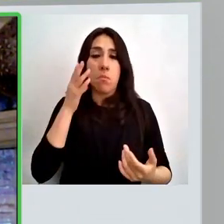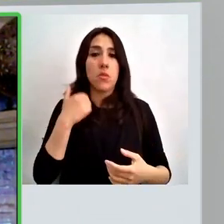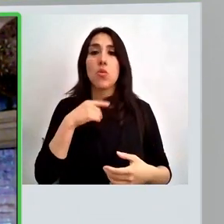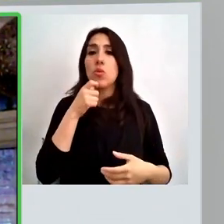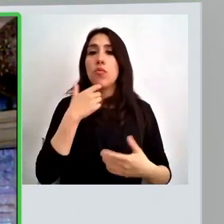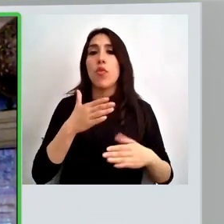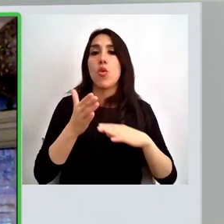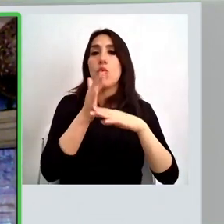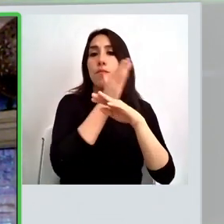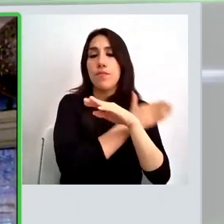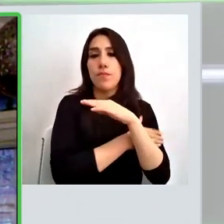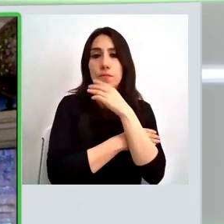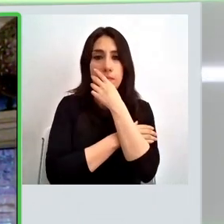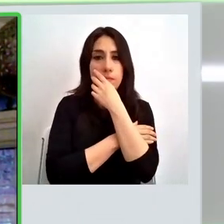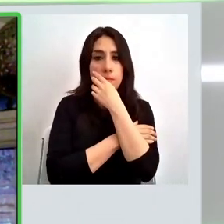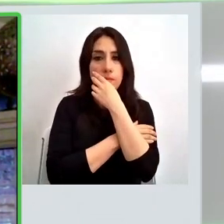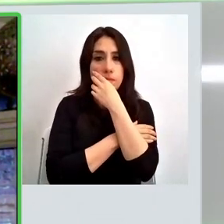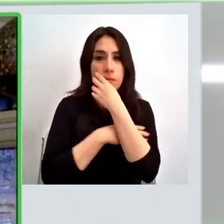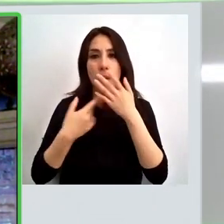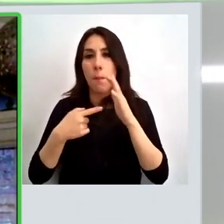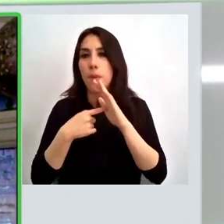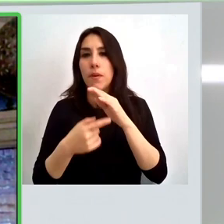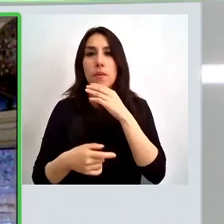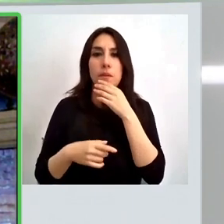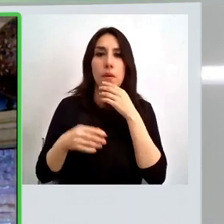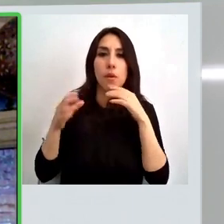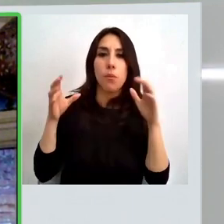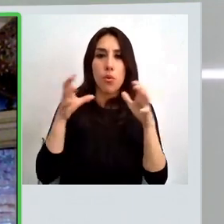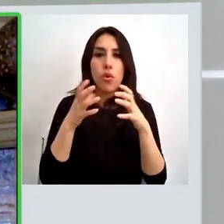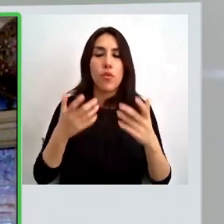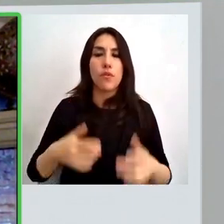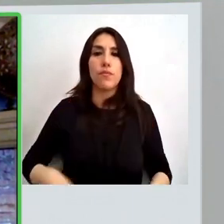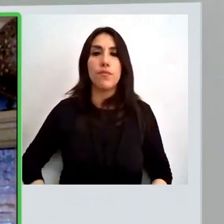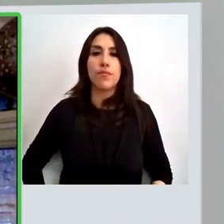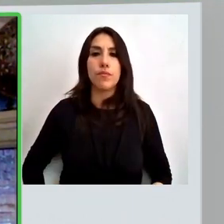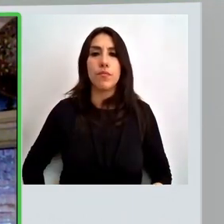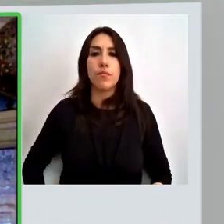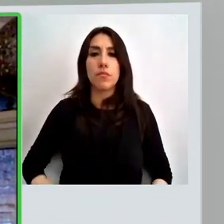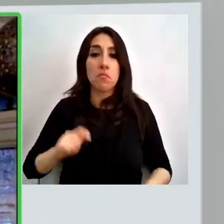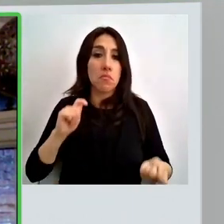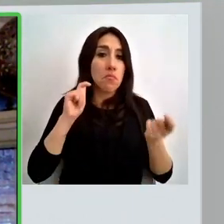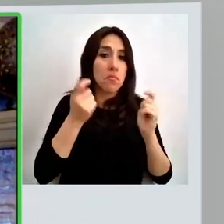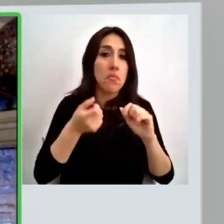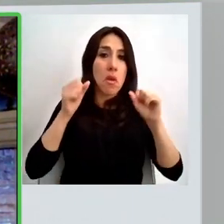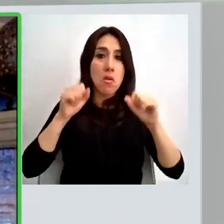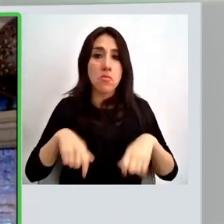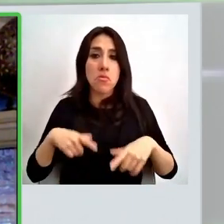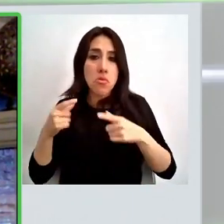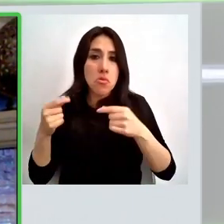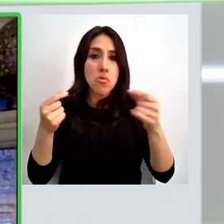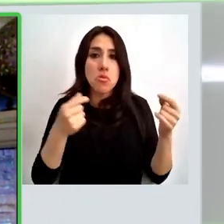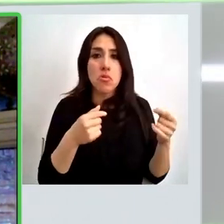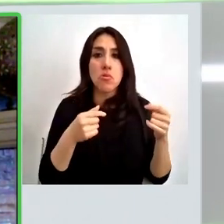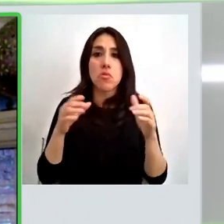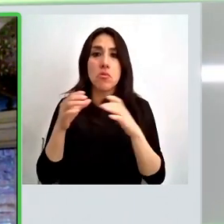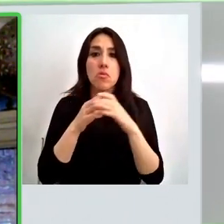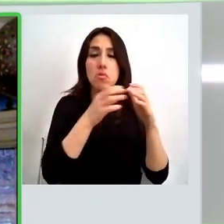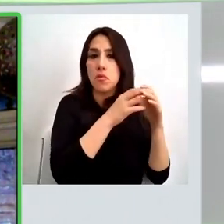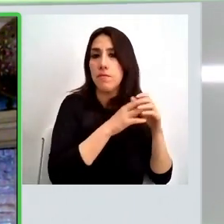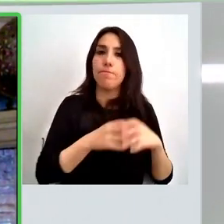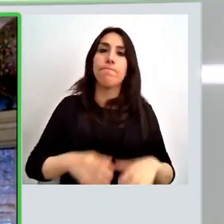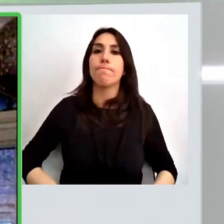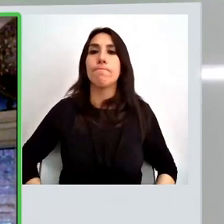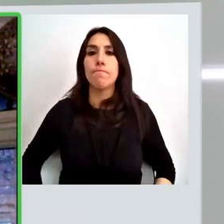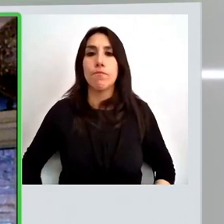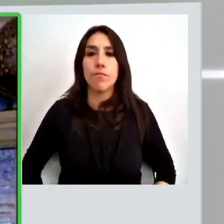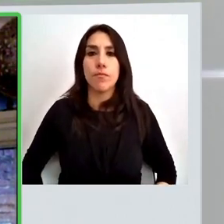adjustment for them. So my advice is to always keep it simple. There's no right or wrong way in